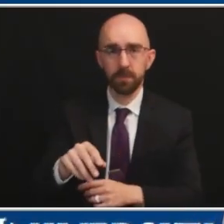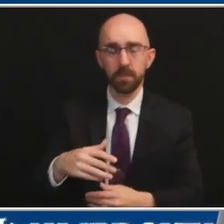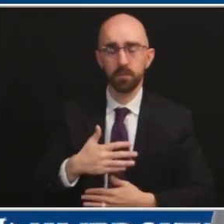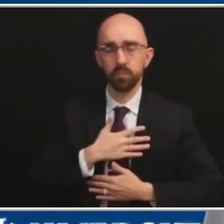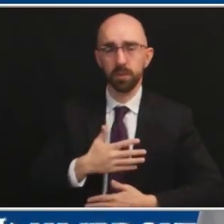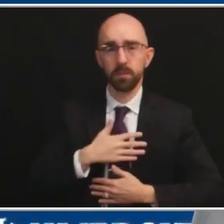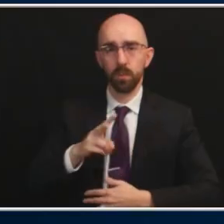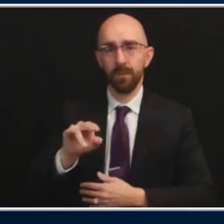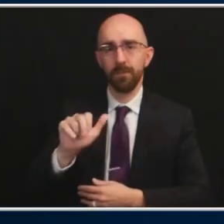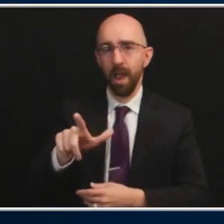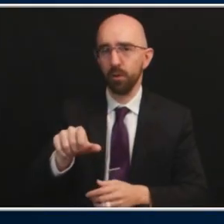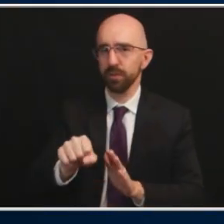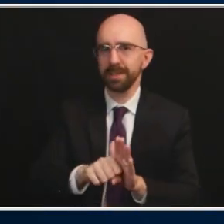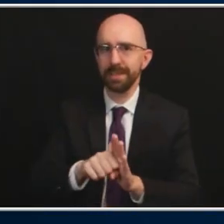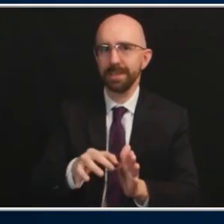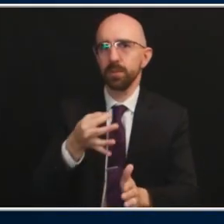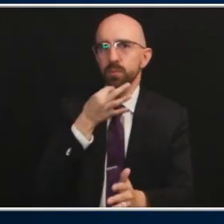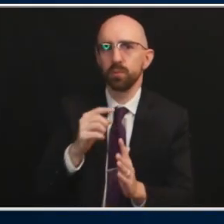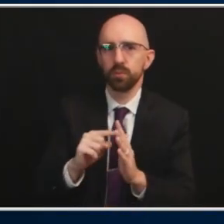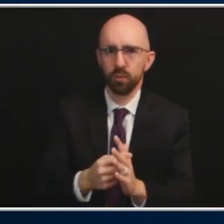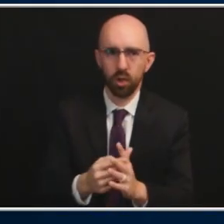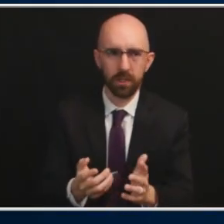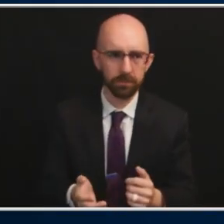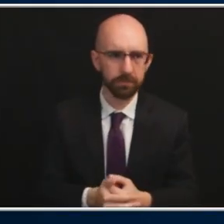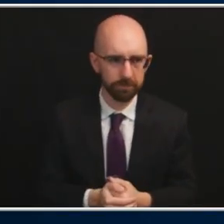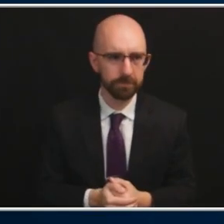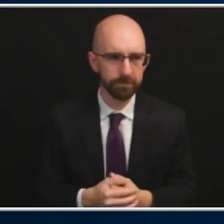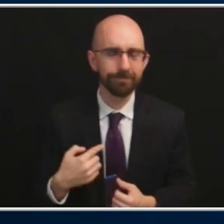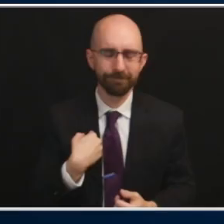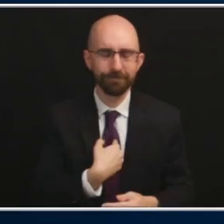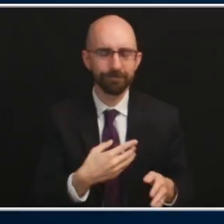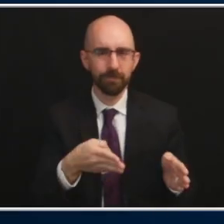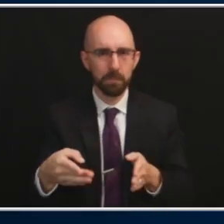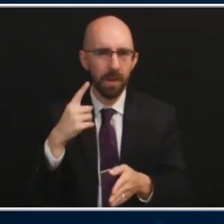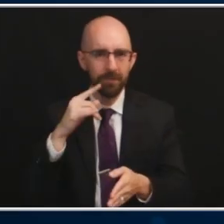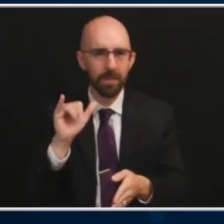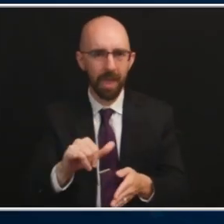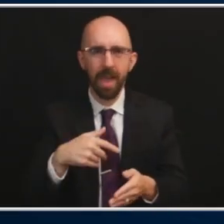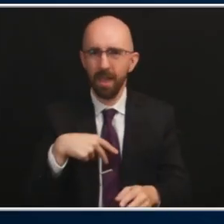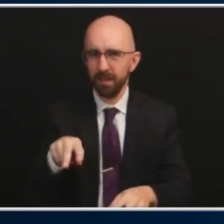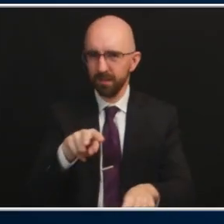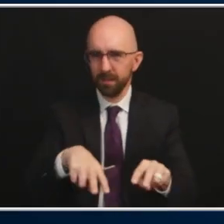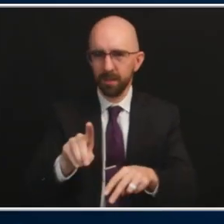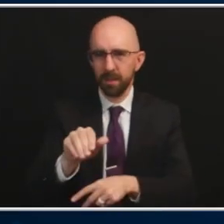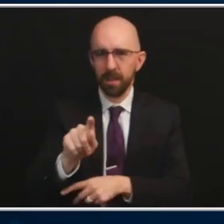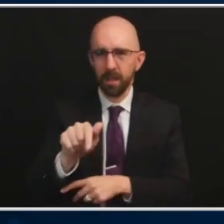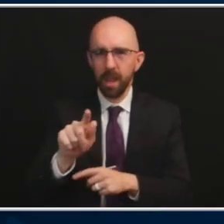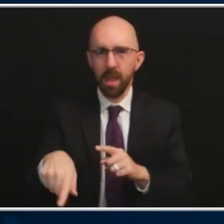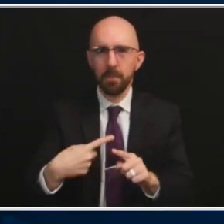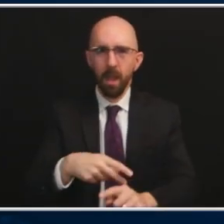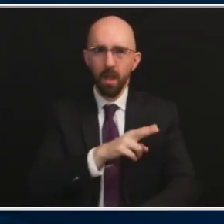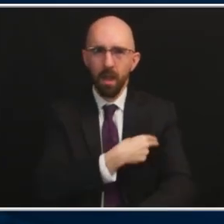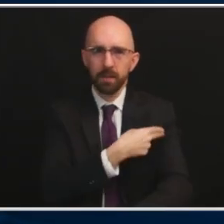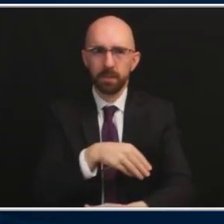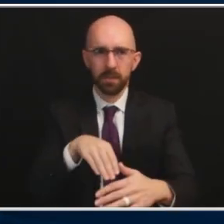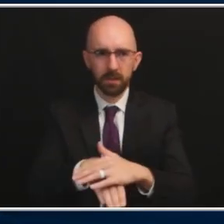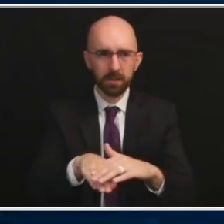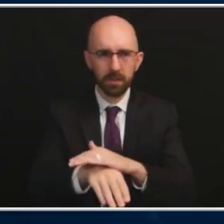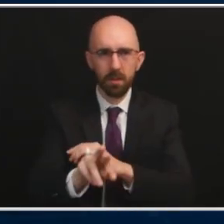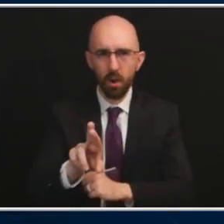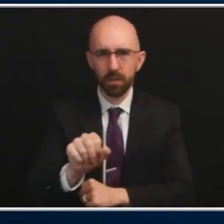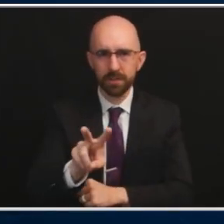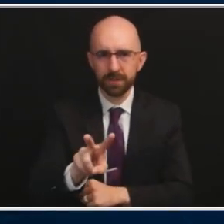time. Yeah, we're bracing for that. I mean, I was looking at some data the other day about hospital admissions with RSV, particularly the